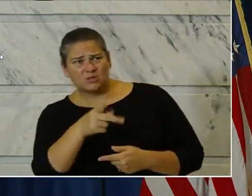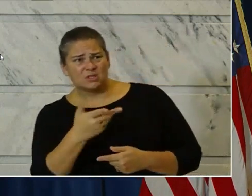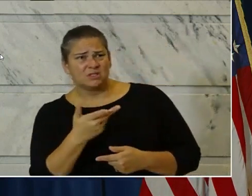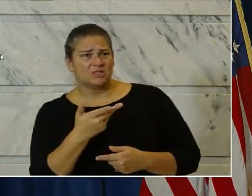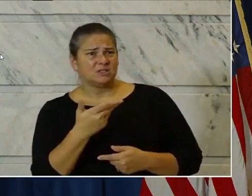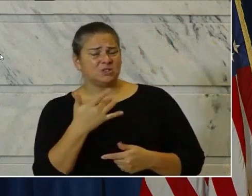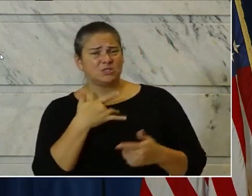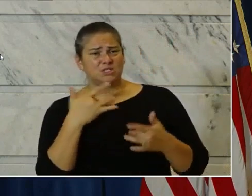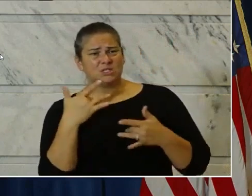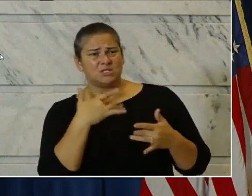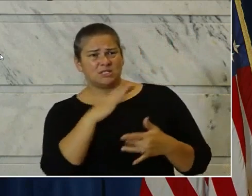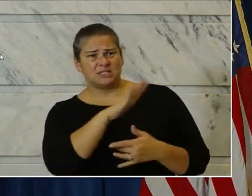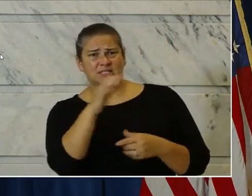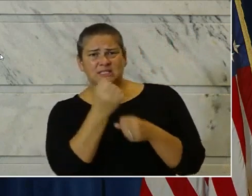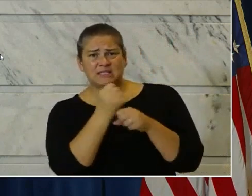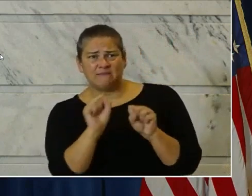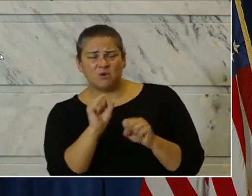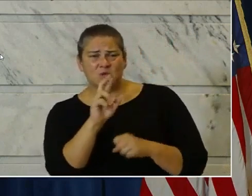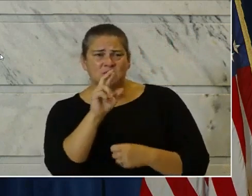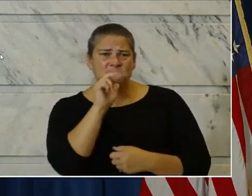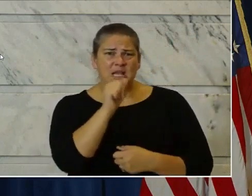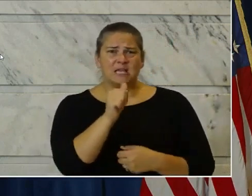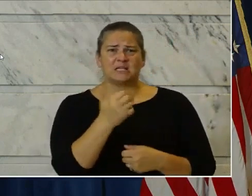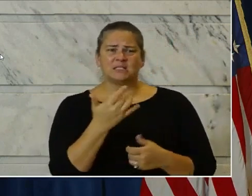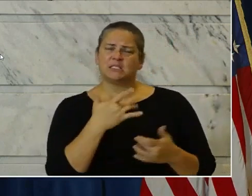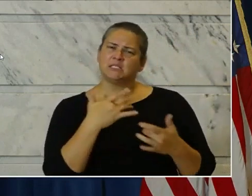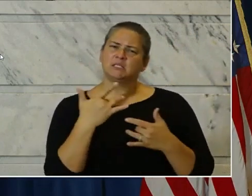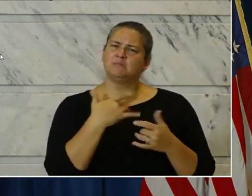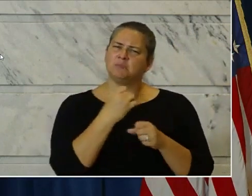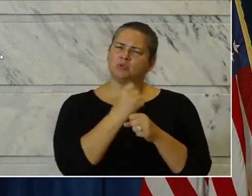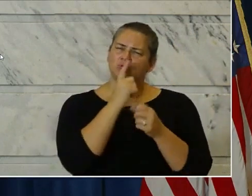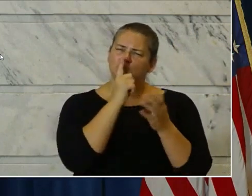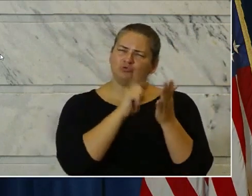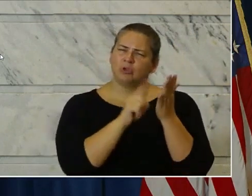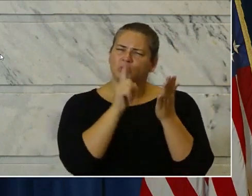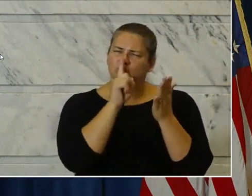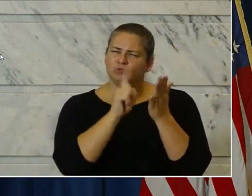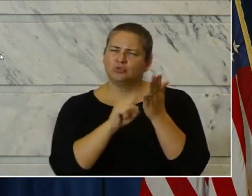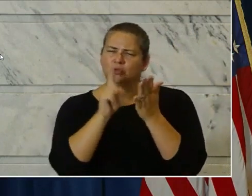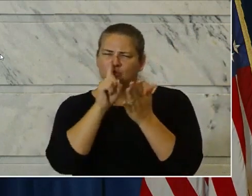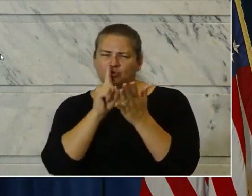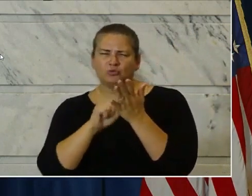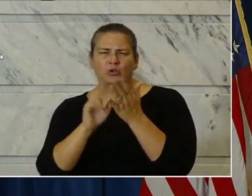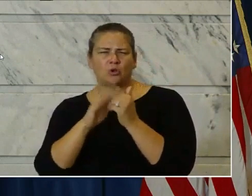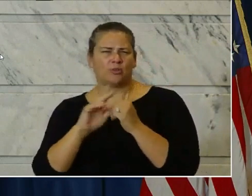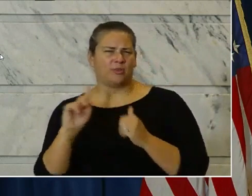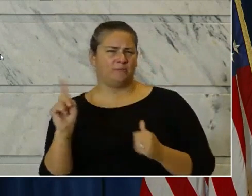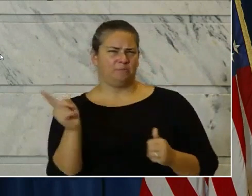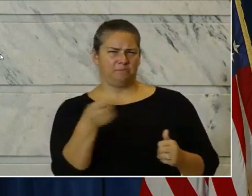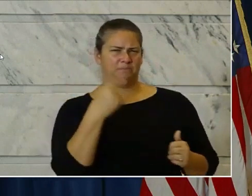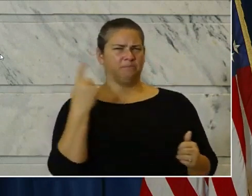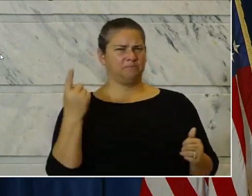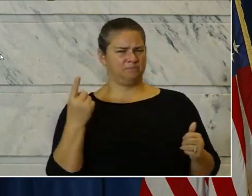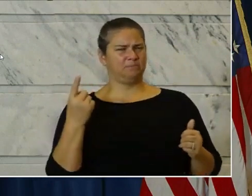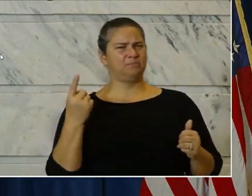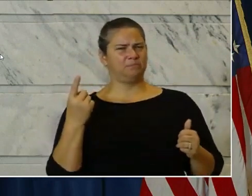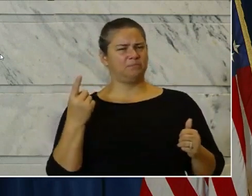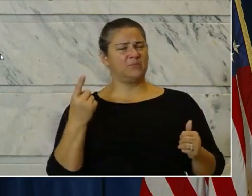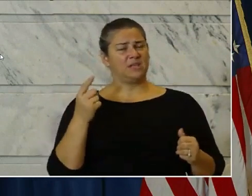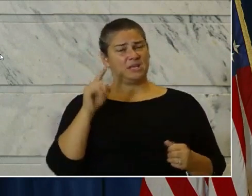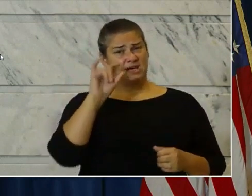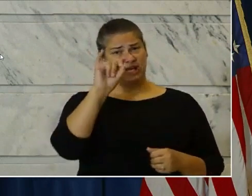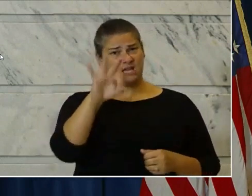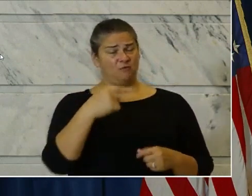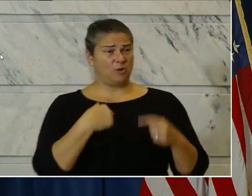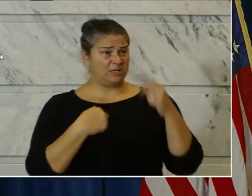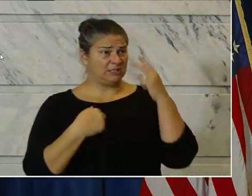even worried about the safety of someone inside it. Let's make sure that we are what we call active bystanders, meaning when we see something wrong,